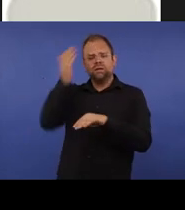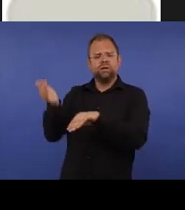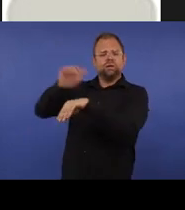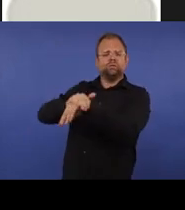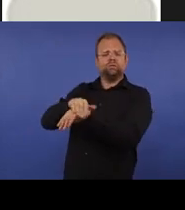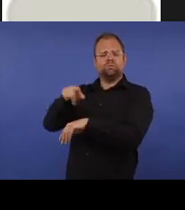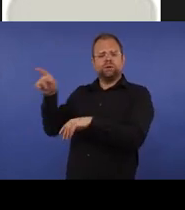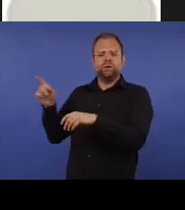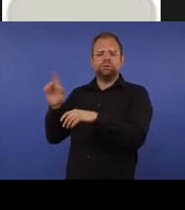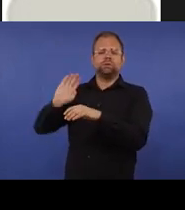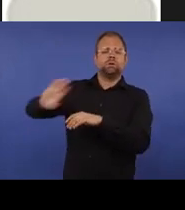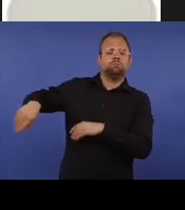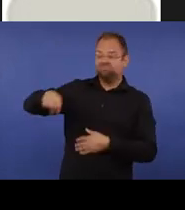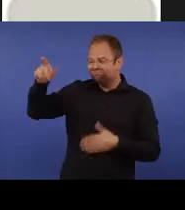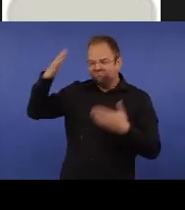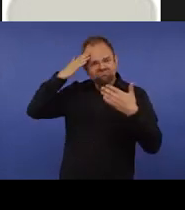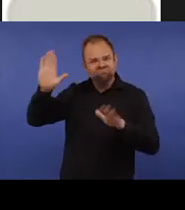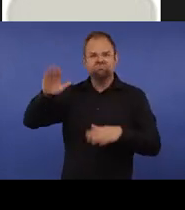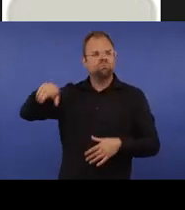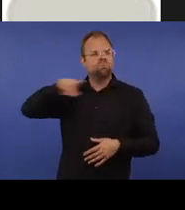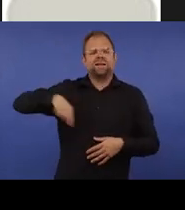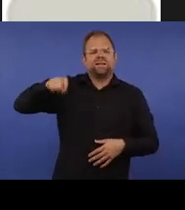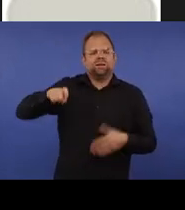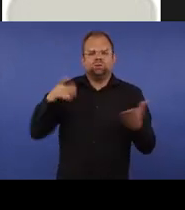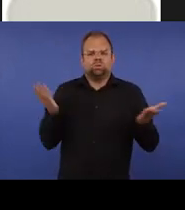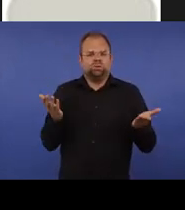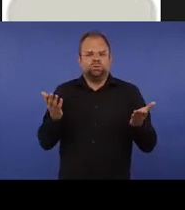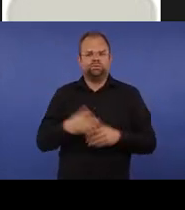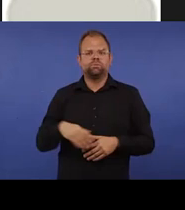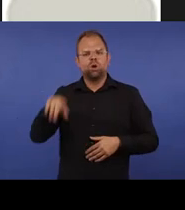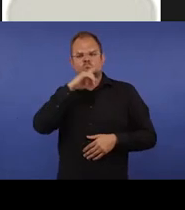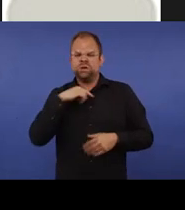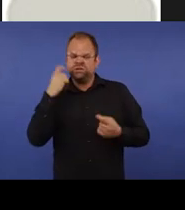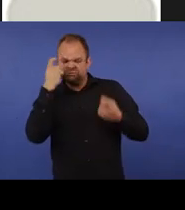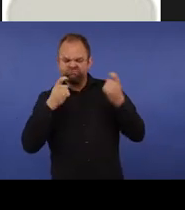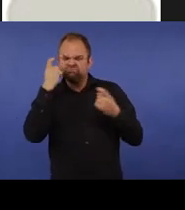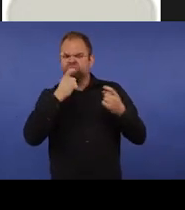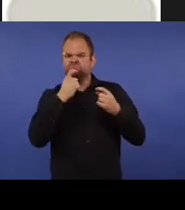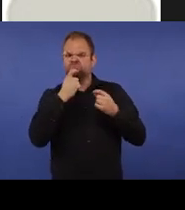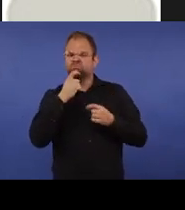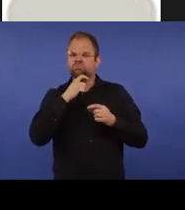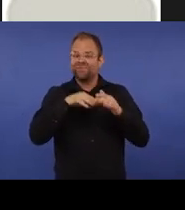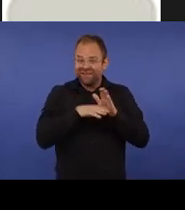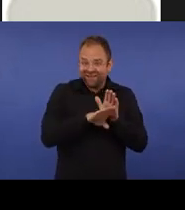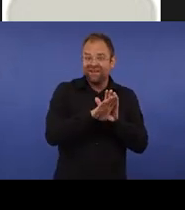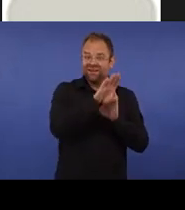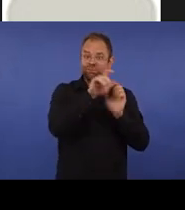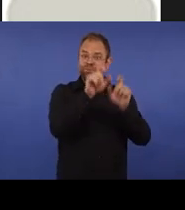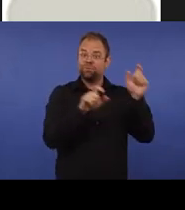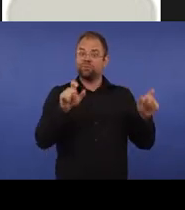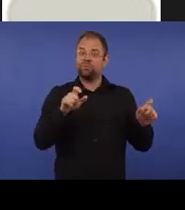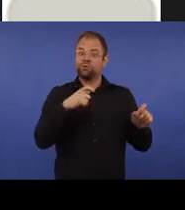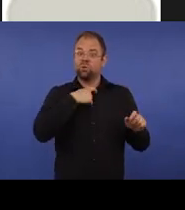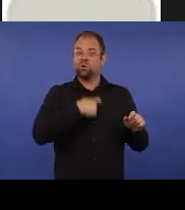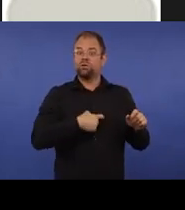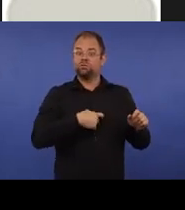to perpetuate medical models which see people with disabilities as weak, subject to protection and care within the